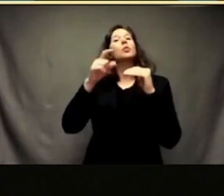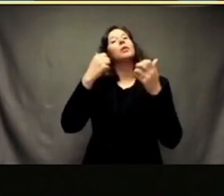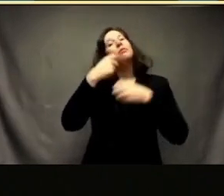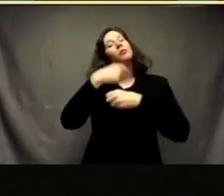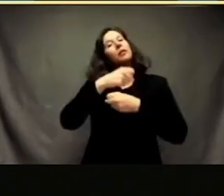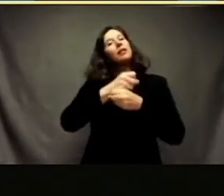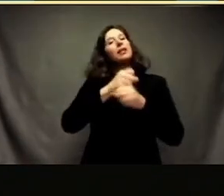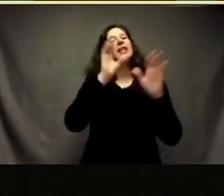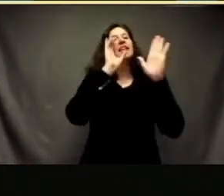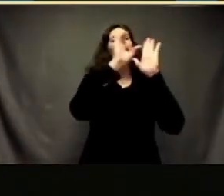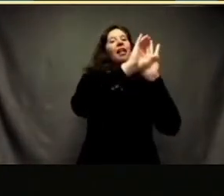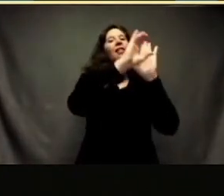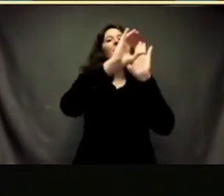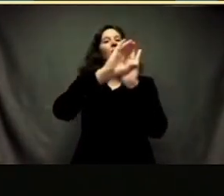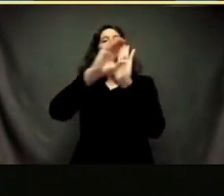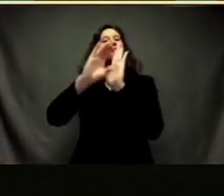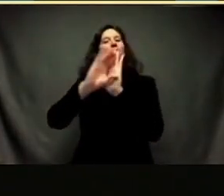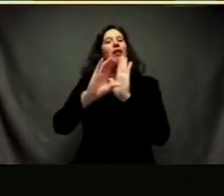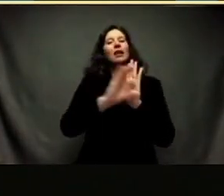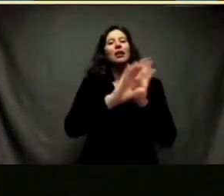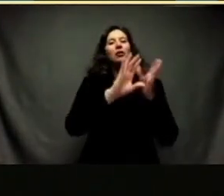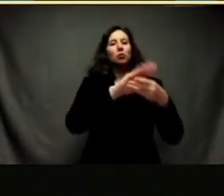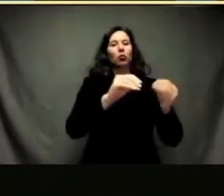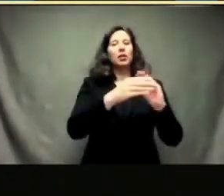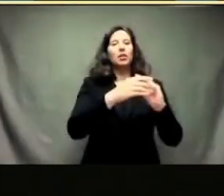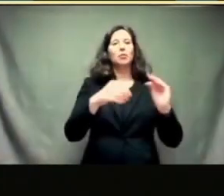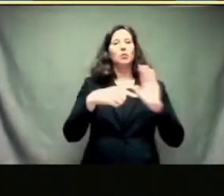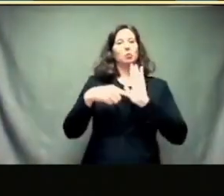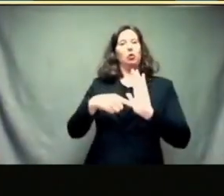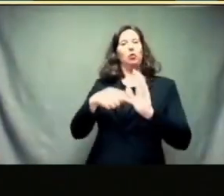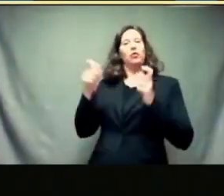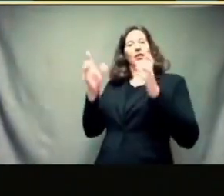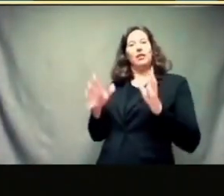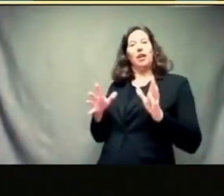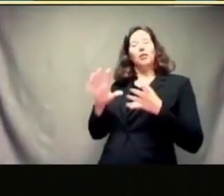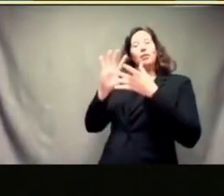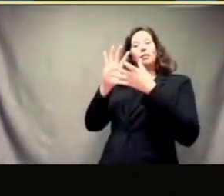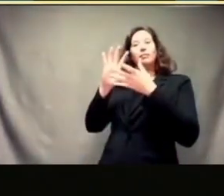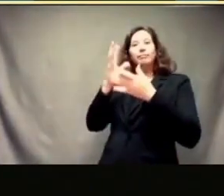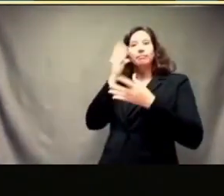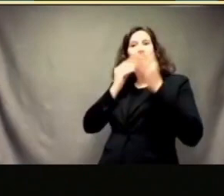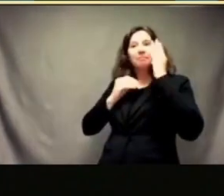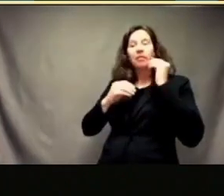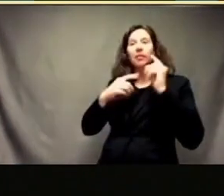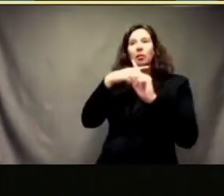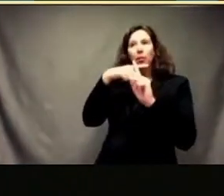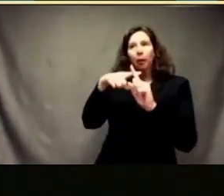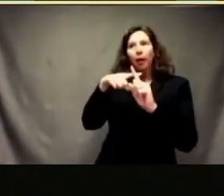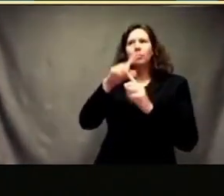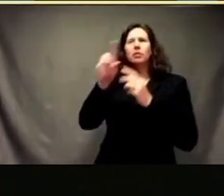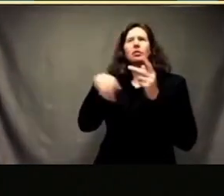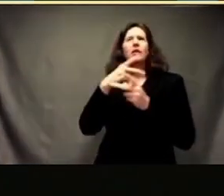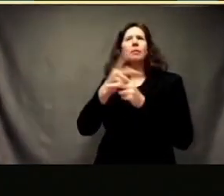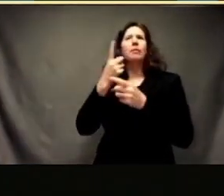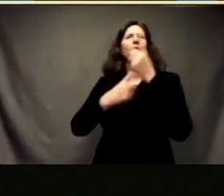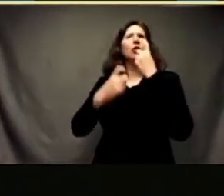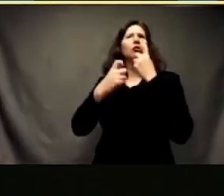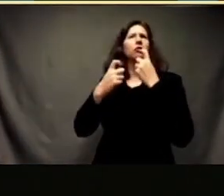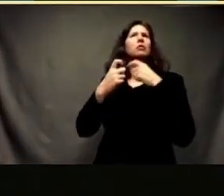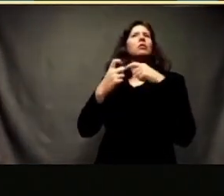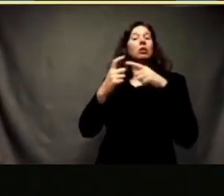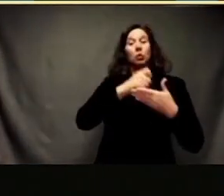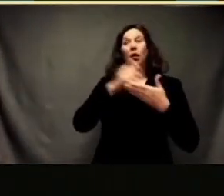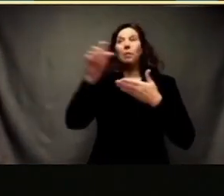stories to highlight the facilitators' experiences and the kinds of questions that they raise to help other